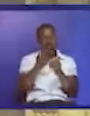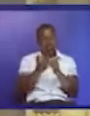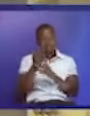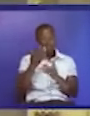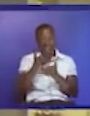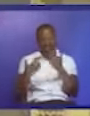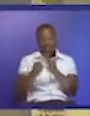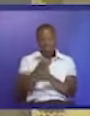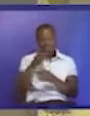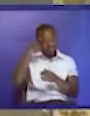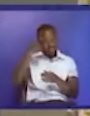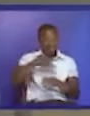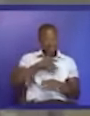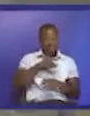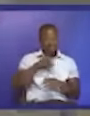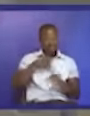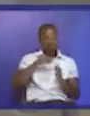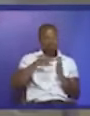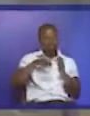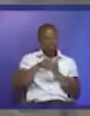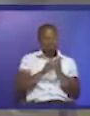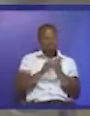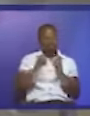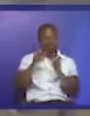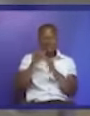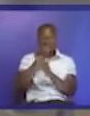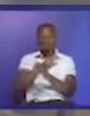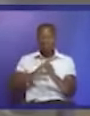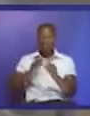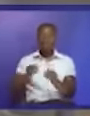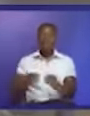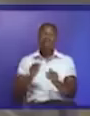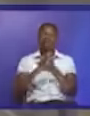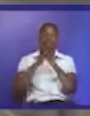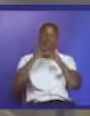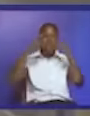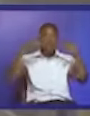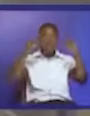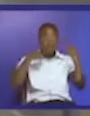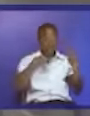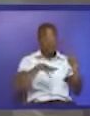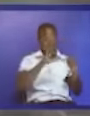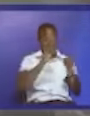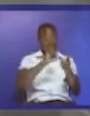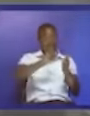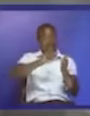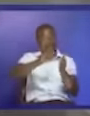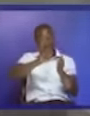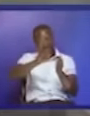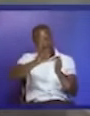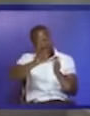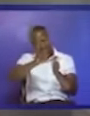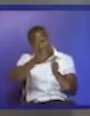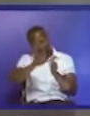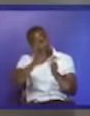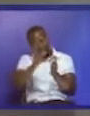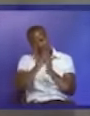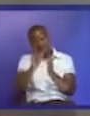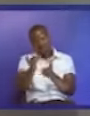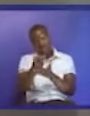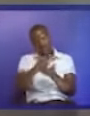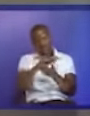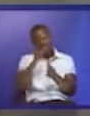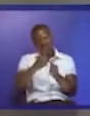far as turning things to salvation is concerned, I have found the keys that can turn everything to my